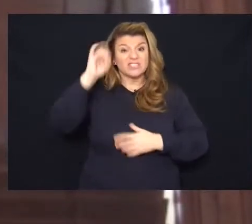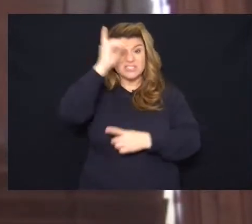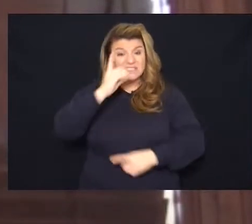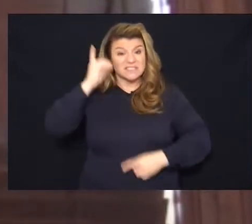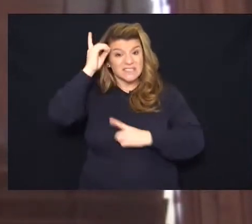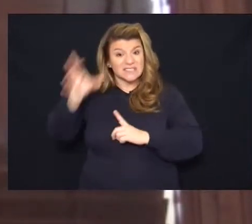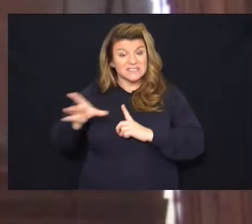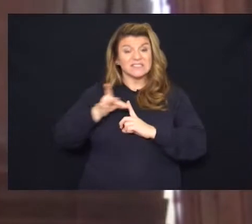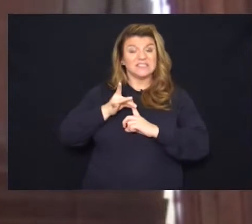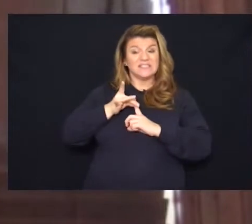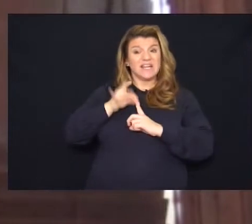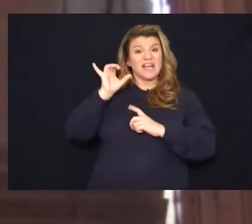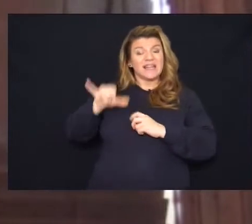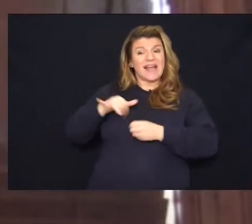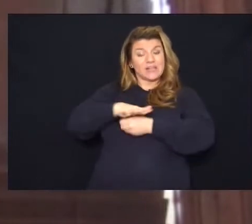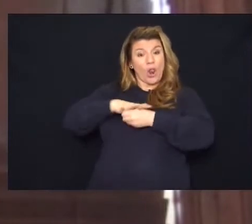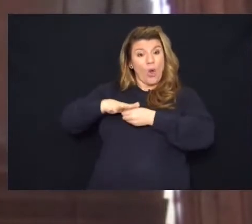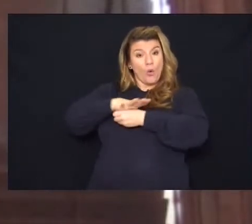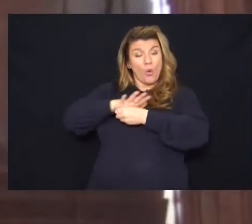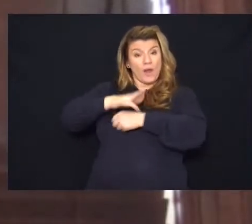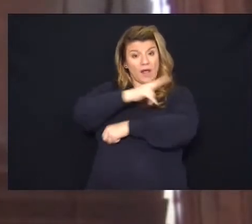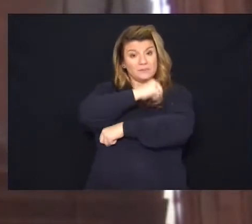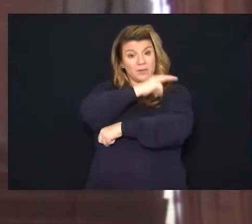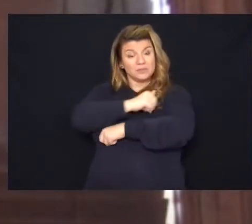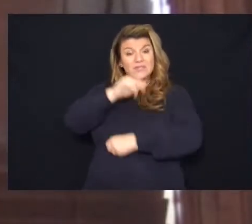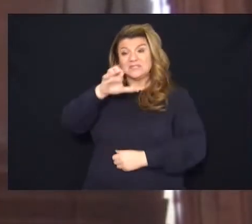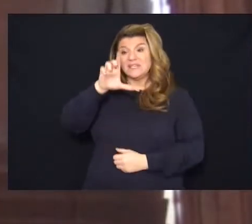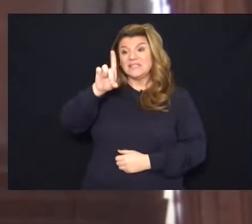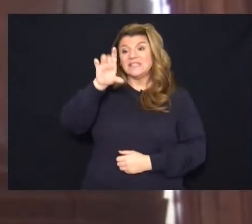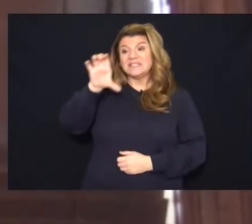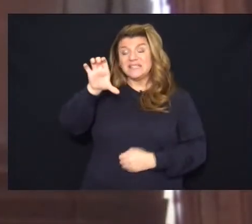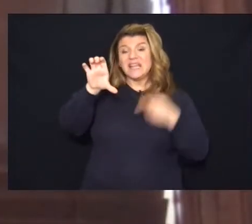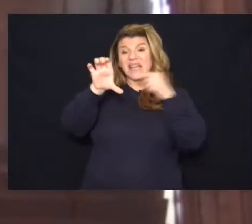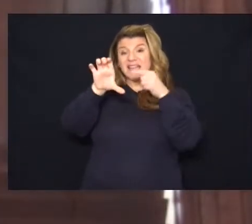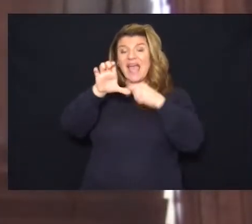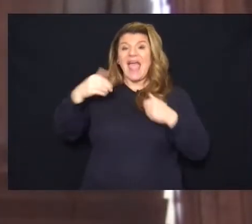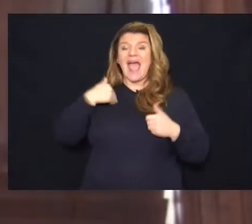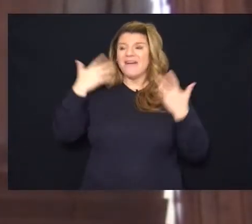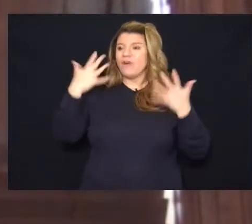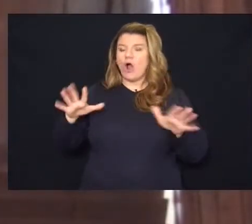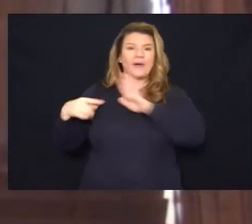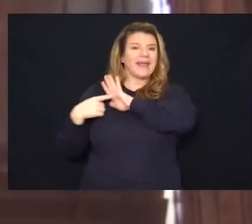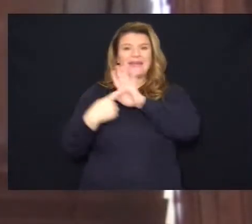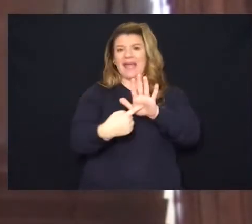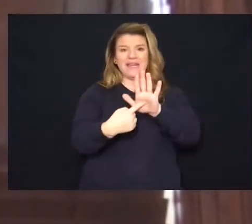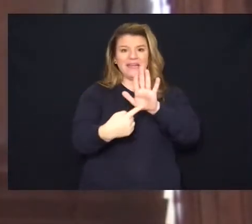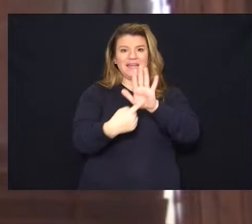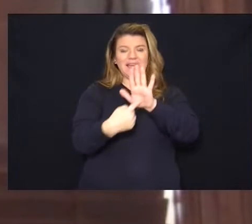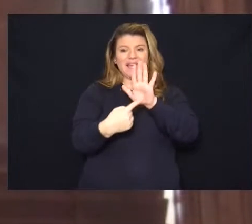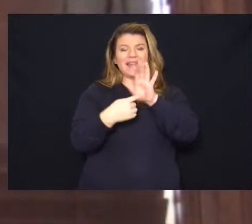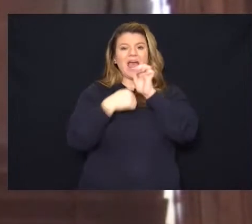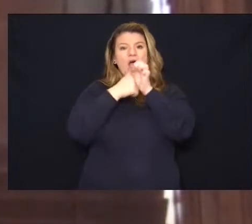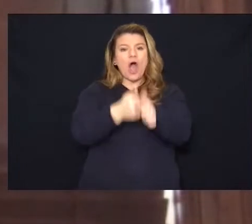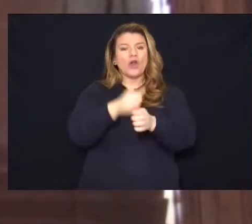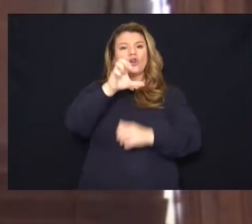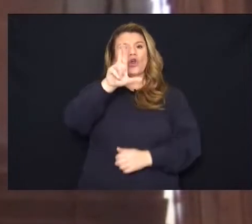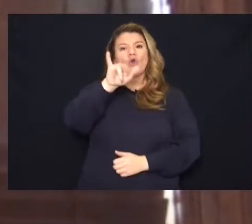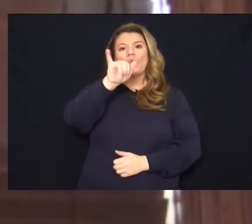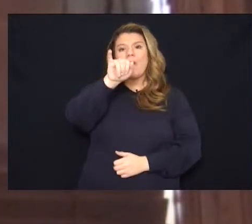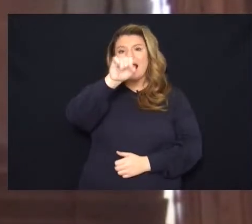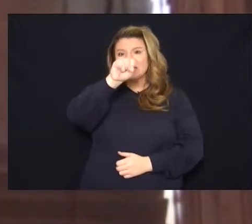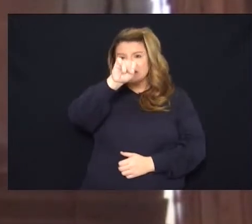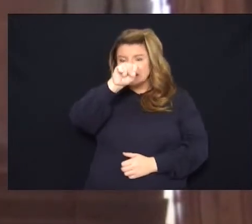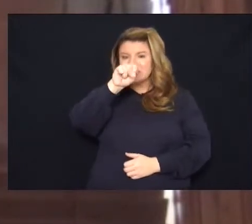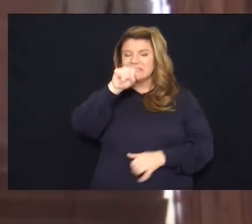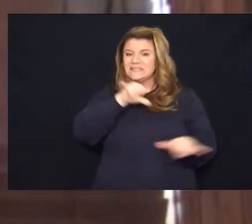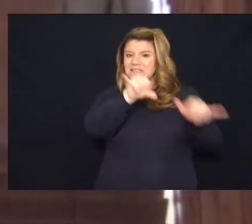leadership that is local at hospitals, the CDC has indicated that under crisis standards of care,